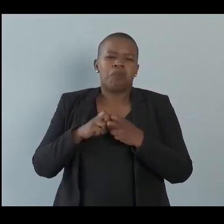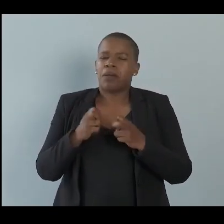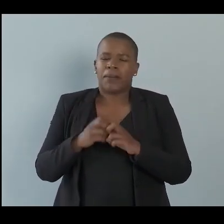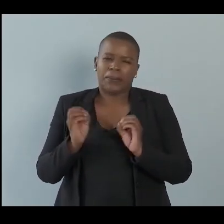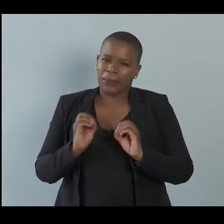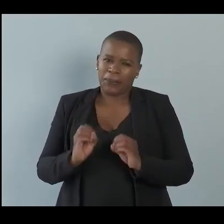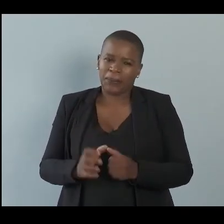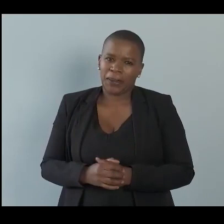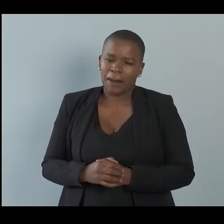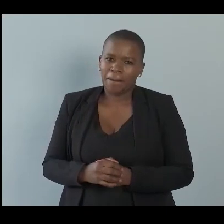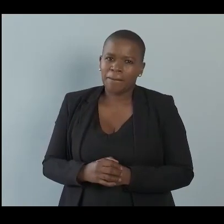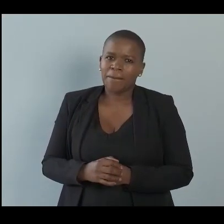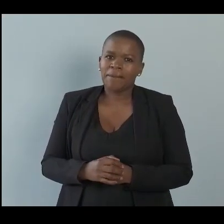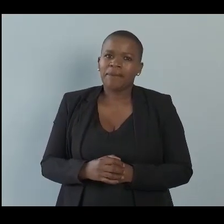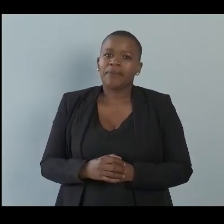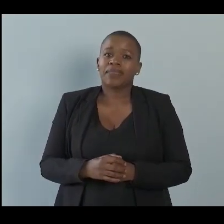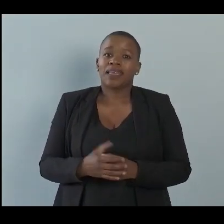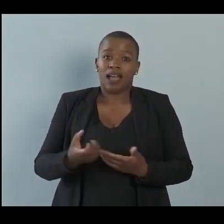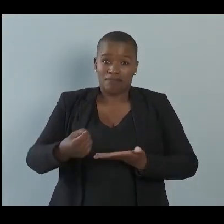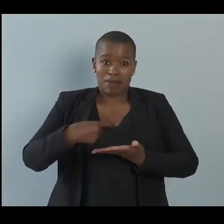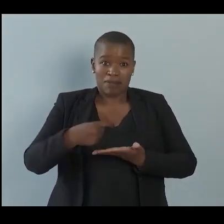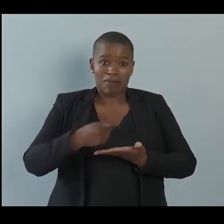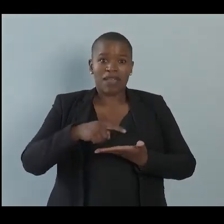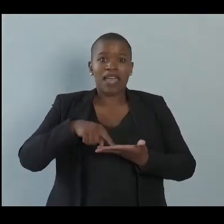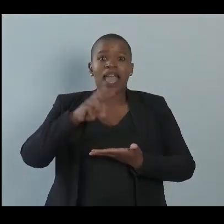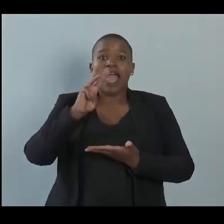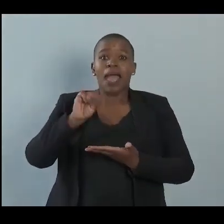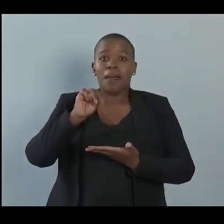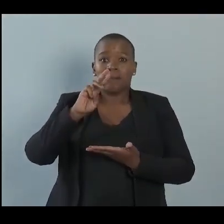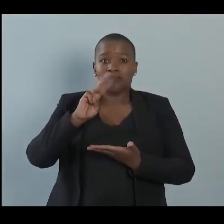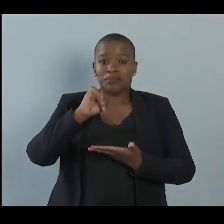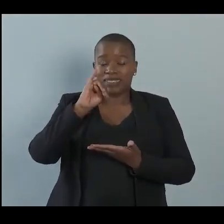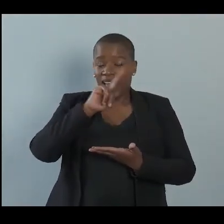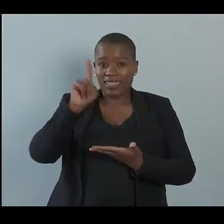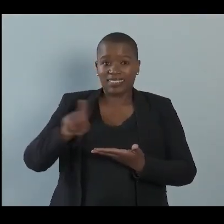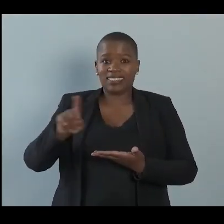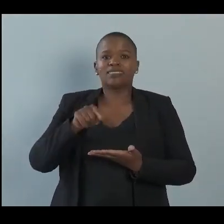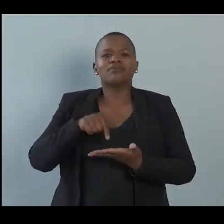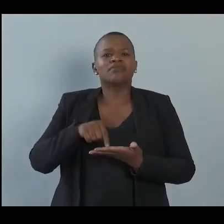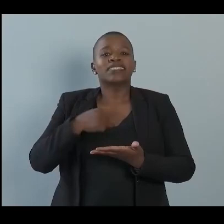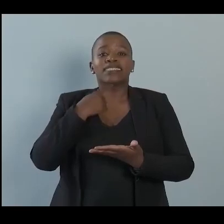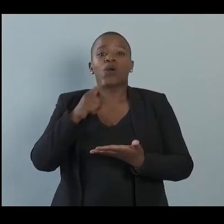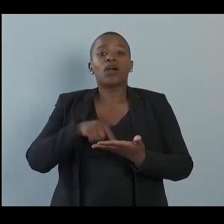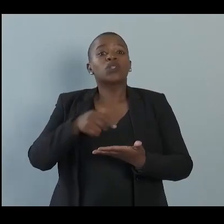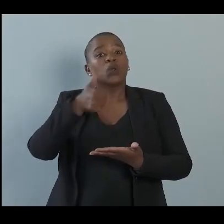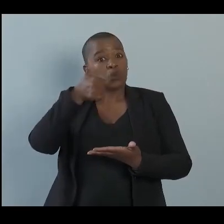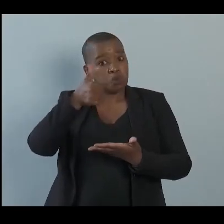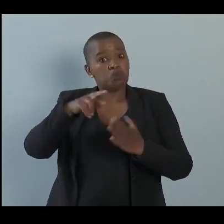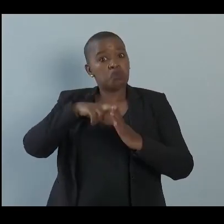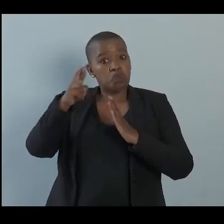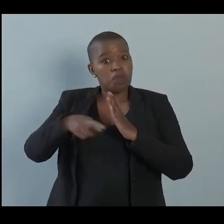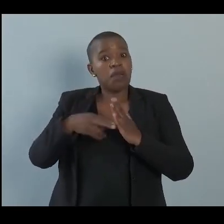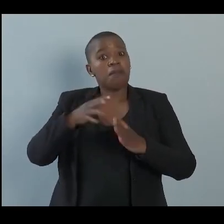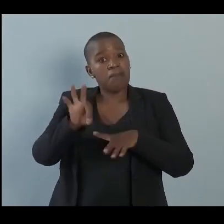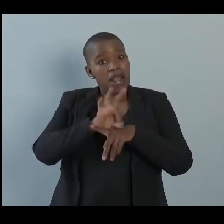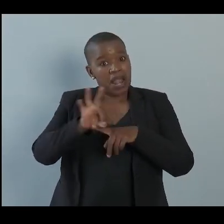Kefiwe Ndlala saying from Mazi Asset Management saying thanks for the presentation, good set of results. Could you please share any plans that are underway